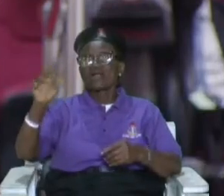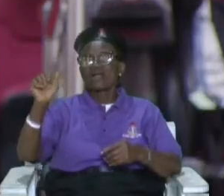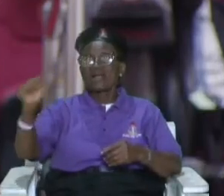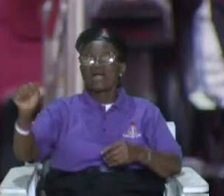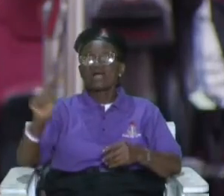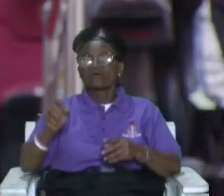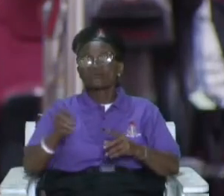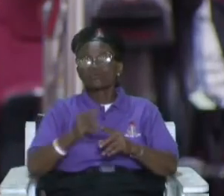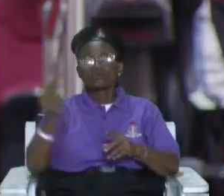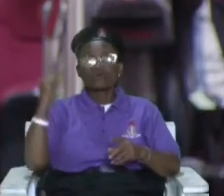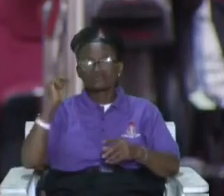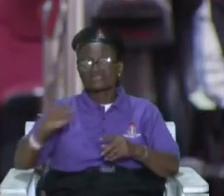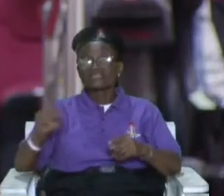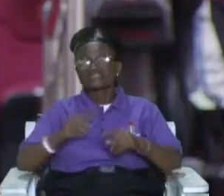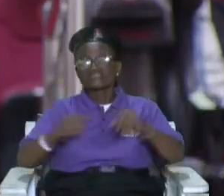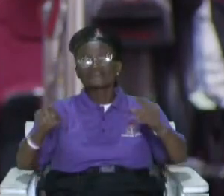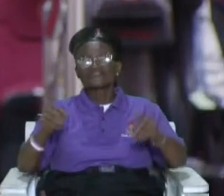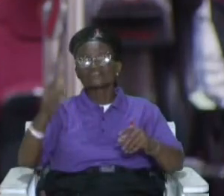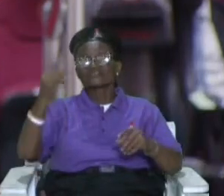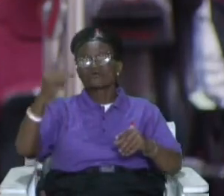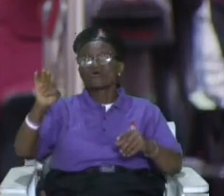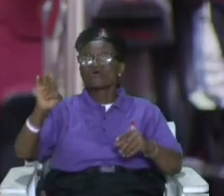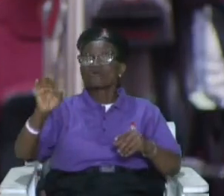but that's about 20 kilometers.